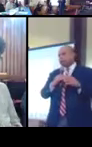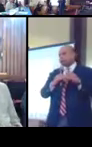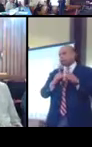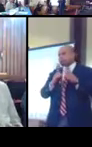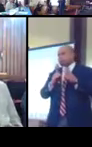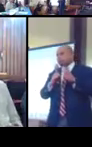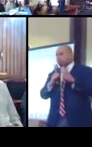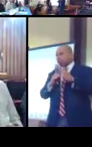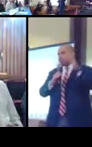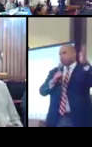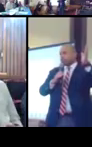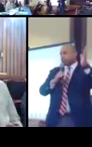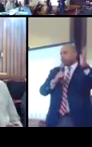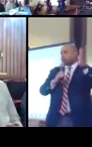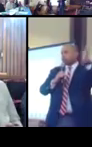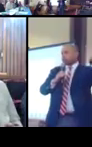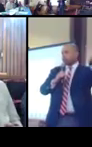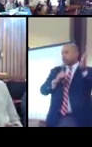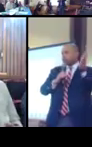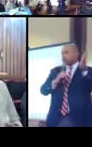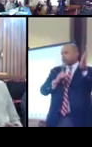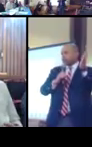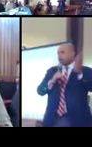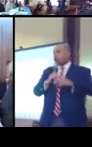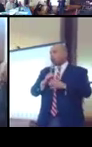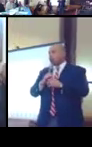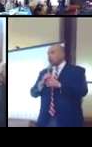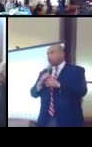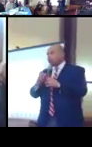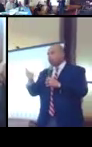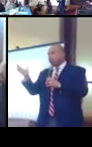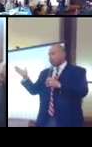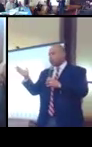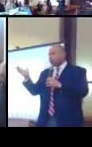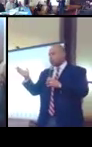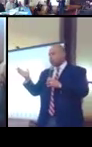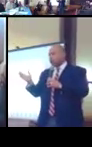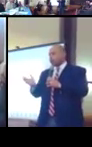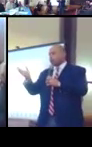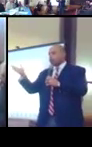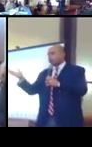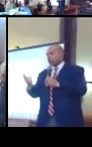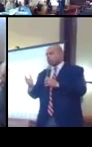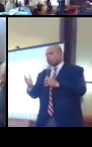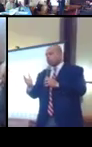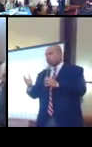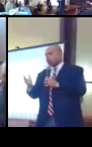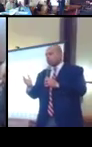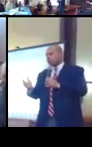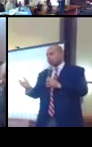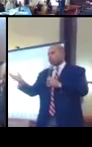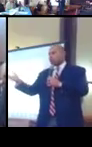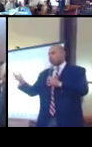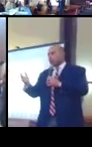how that there's the official, how the city recognizes them, or there's just how it comes